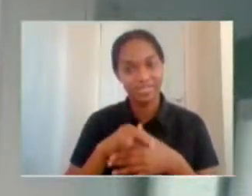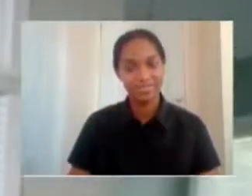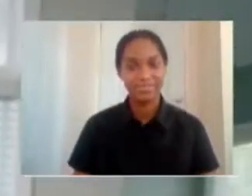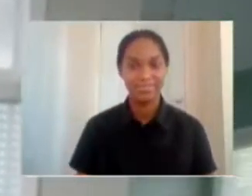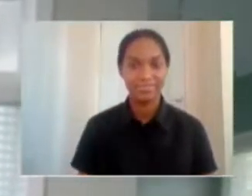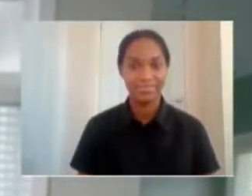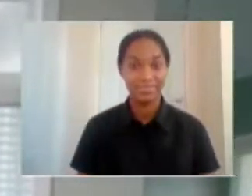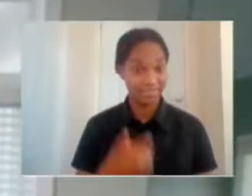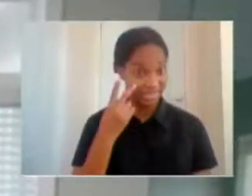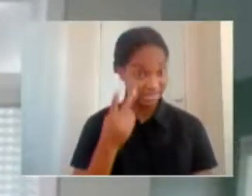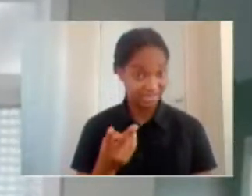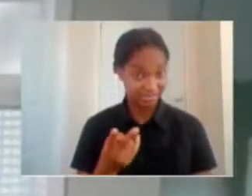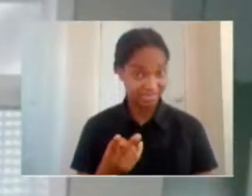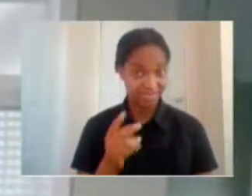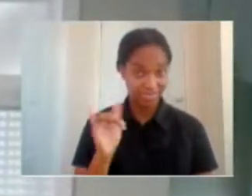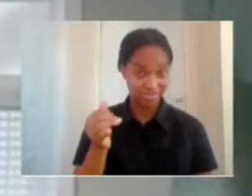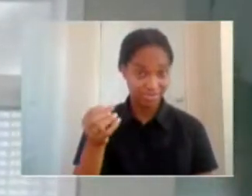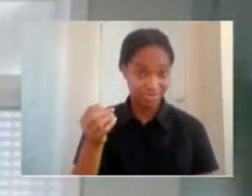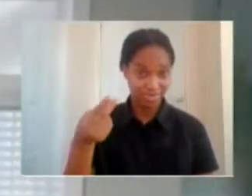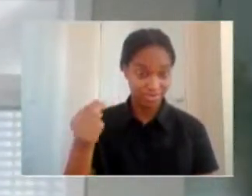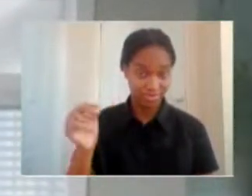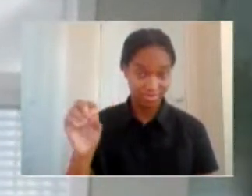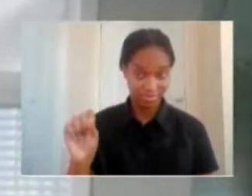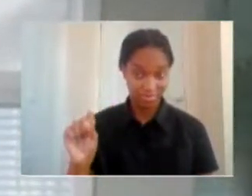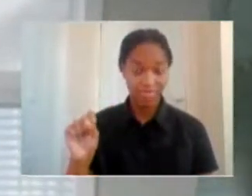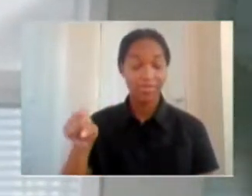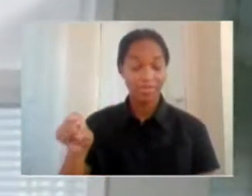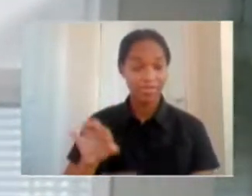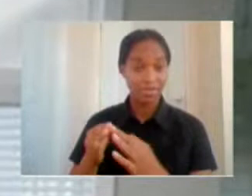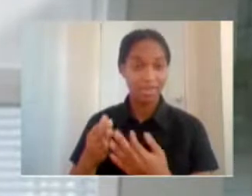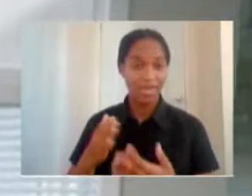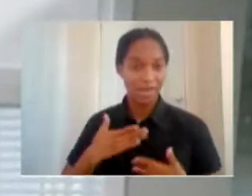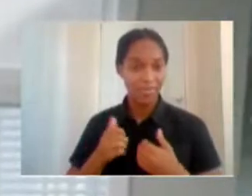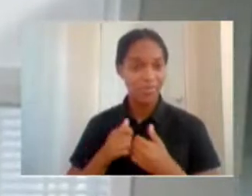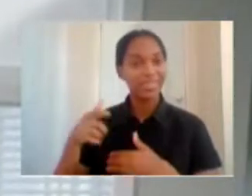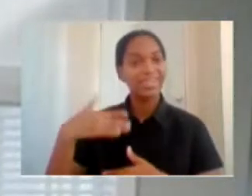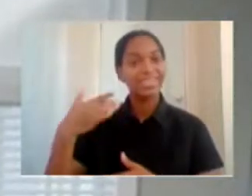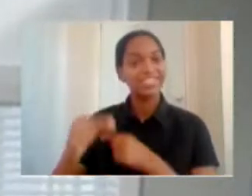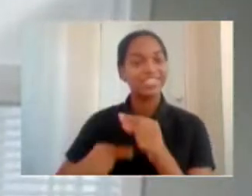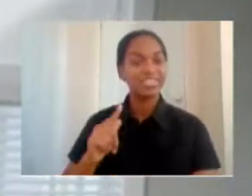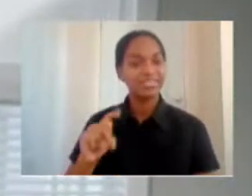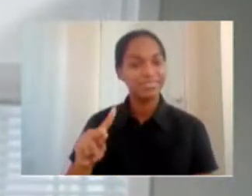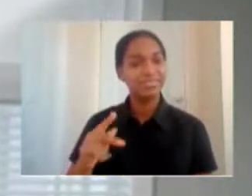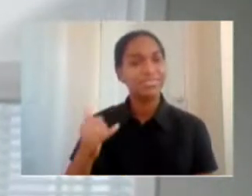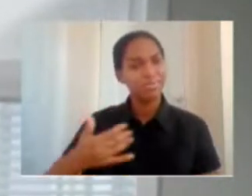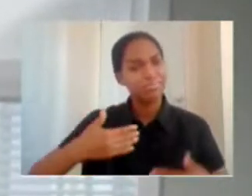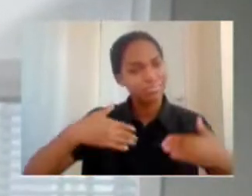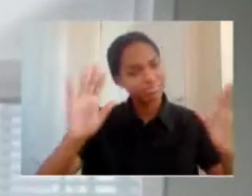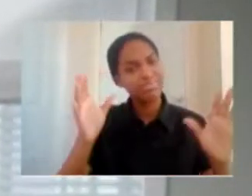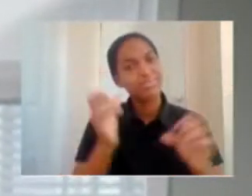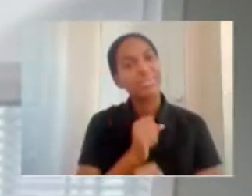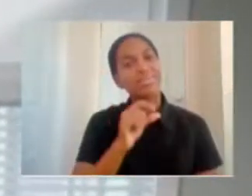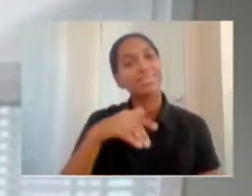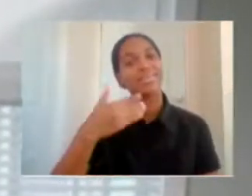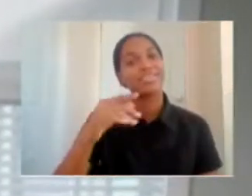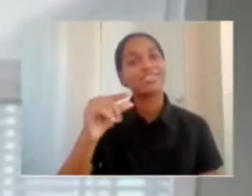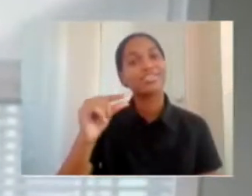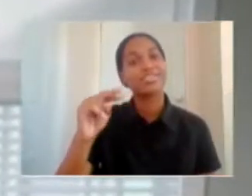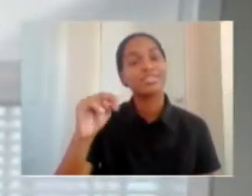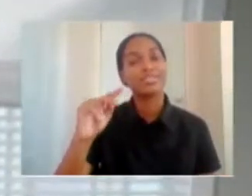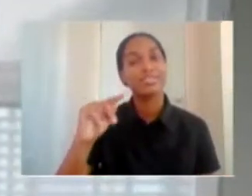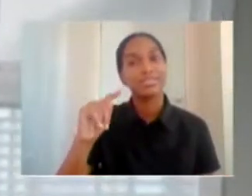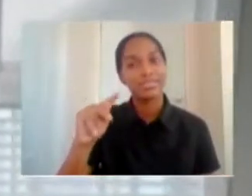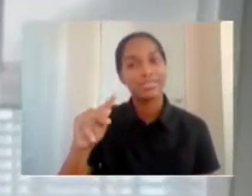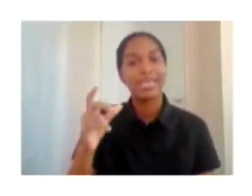See, the Johnson family is happy with their next-gen TV. So go, get a next-gen TV and get more TV.